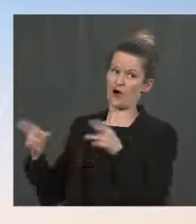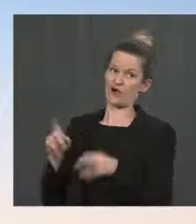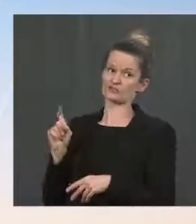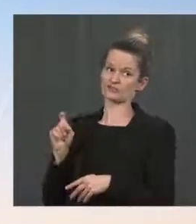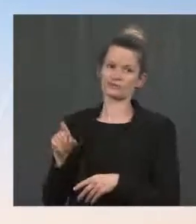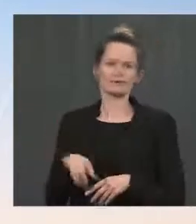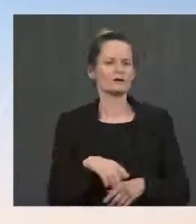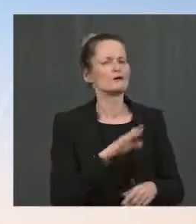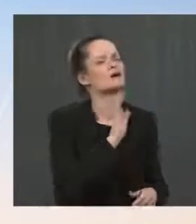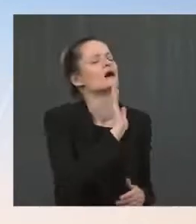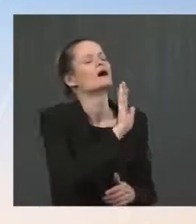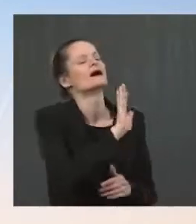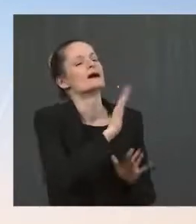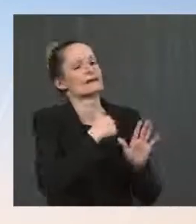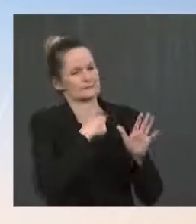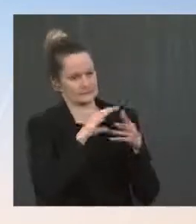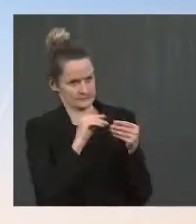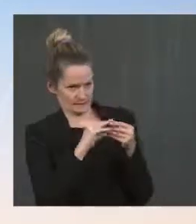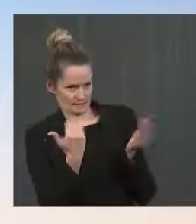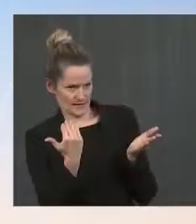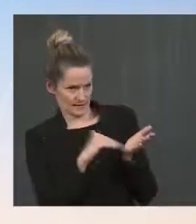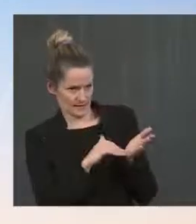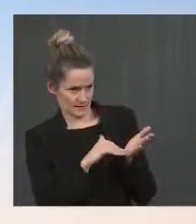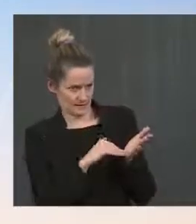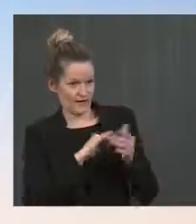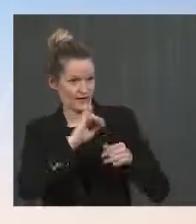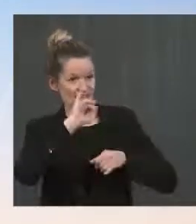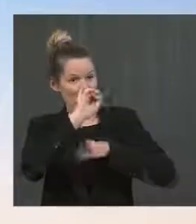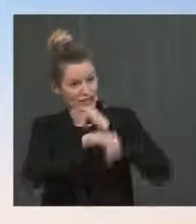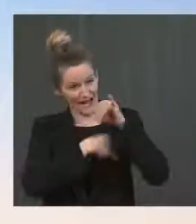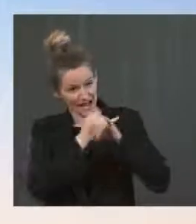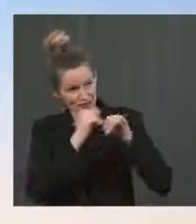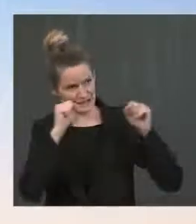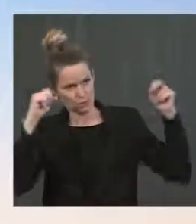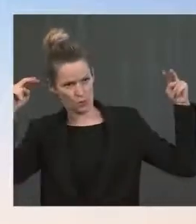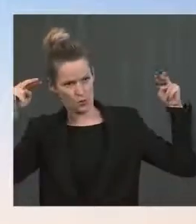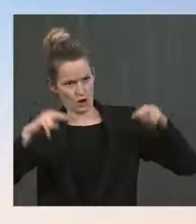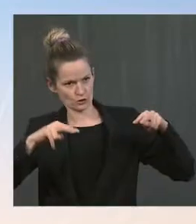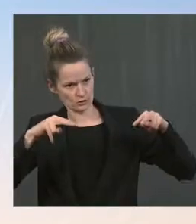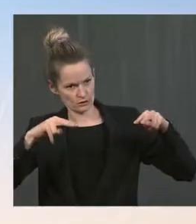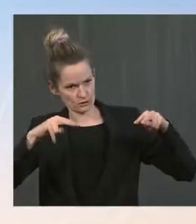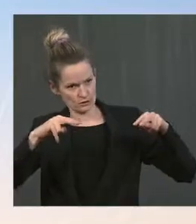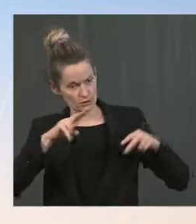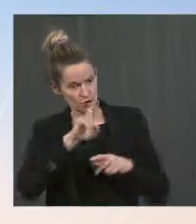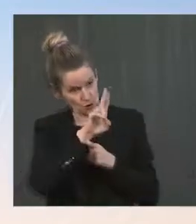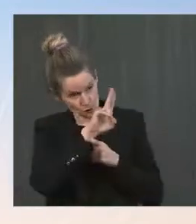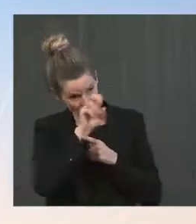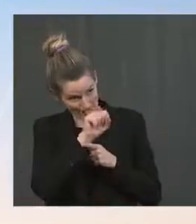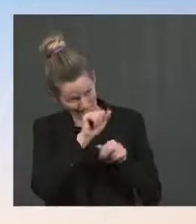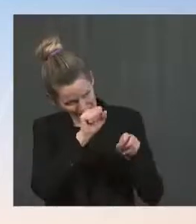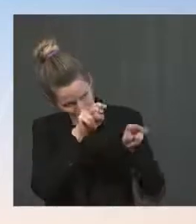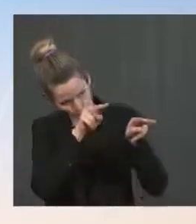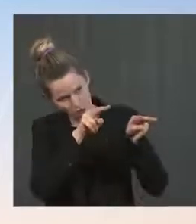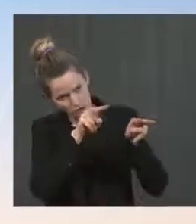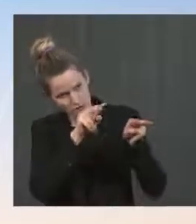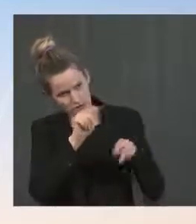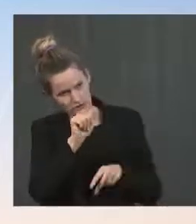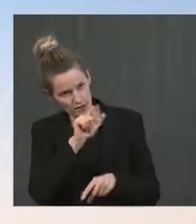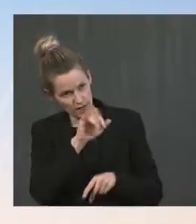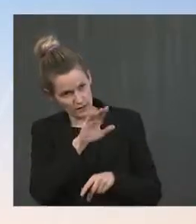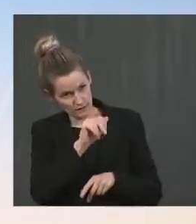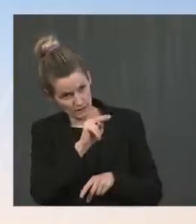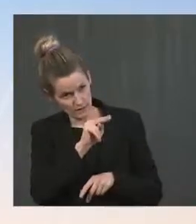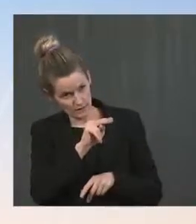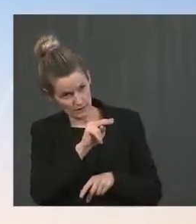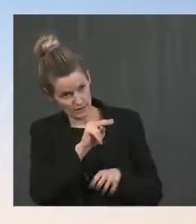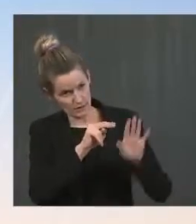is watching. The United States is watching. It's whether they let people depart the country who want to depart, whether they treat women across